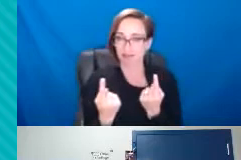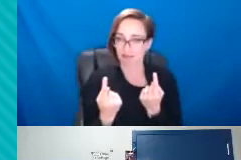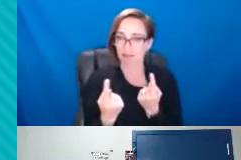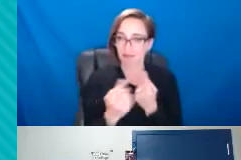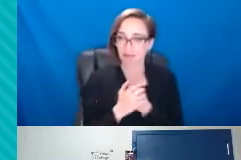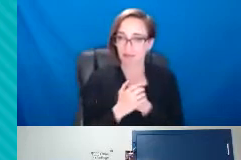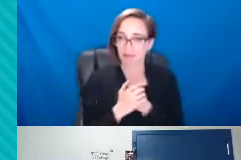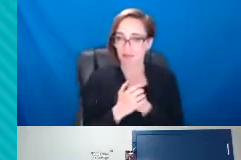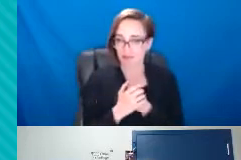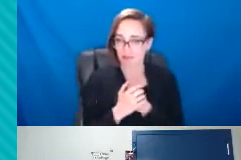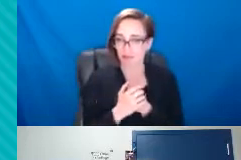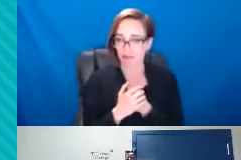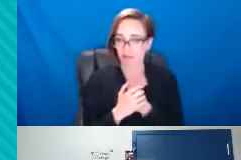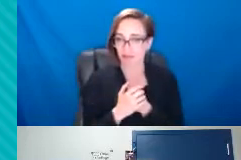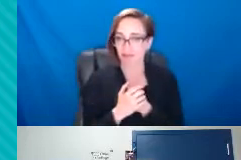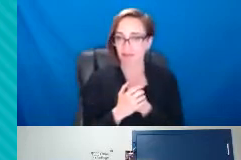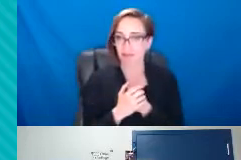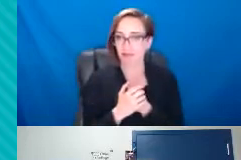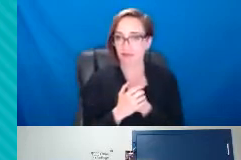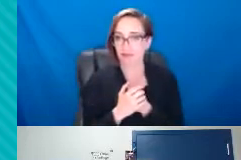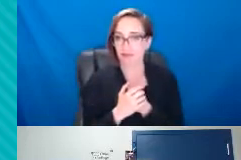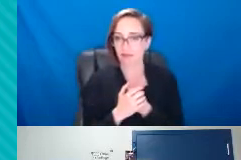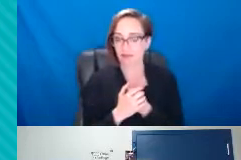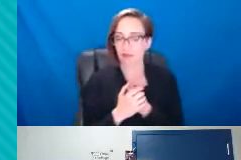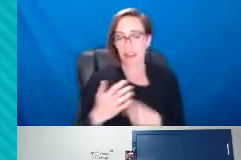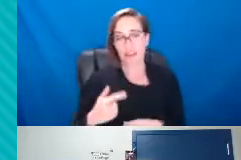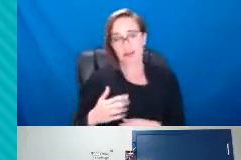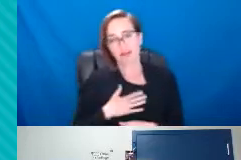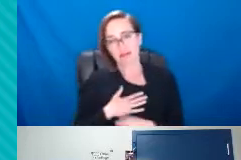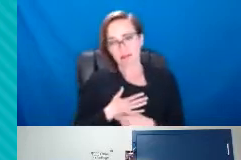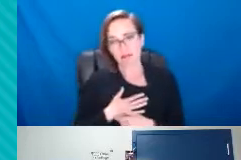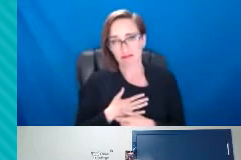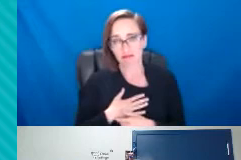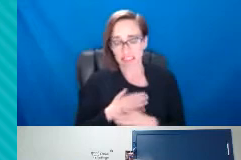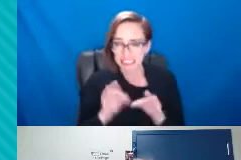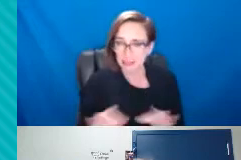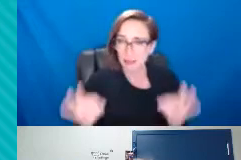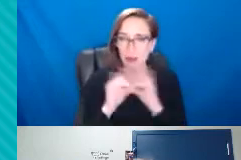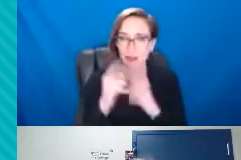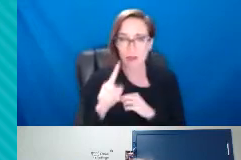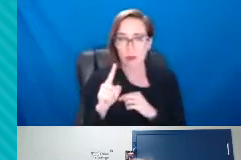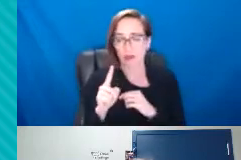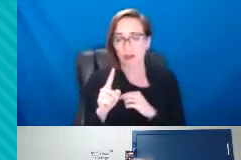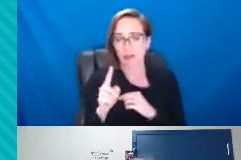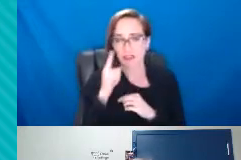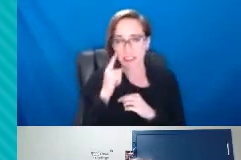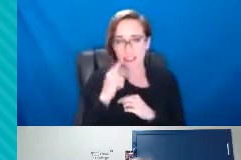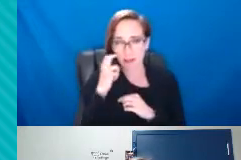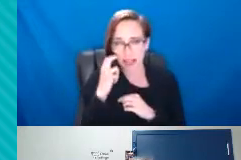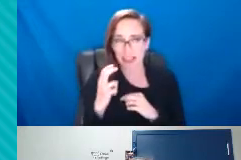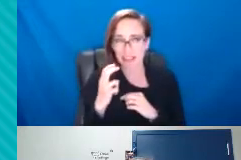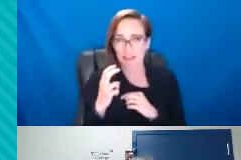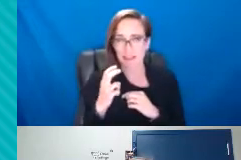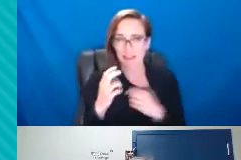because I think it's important that communication for any deafblind individual is